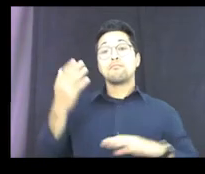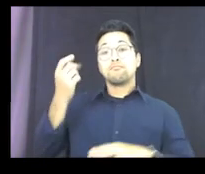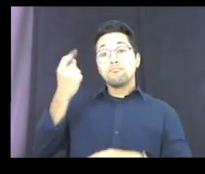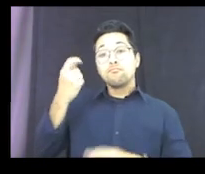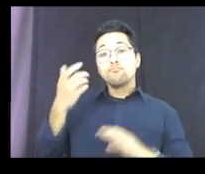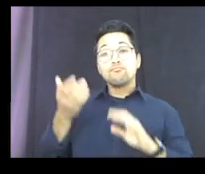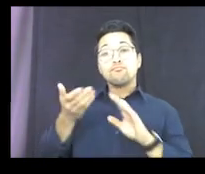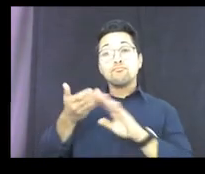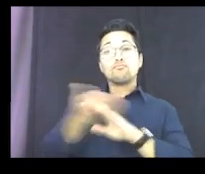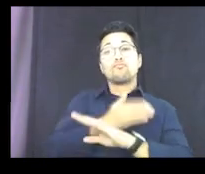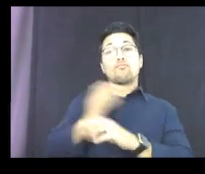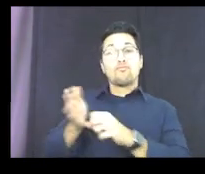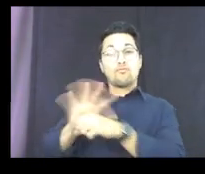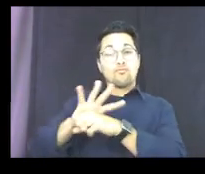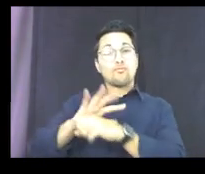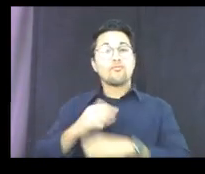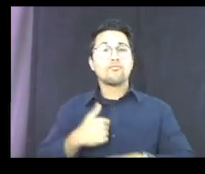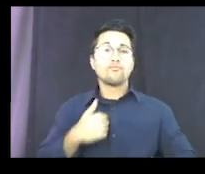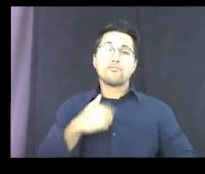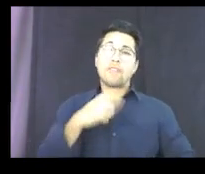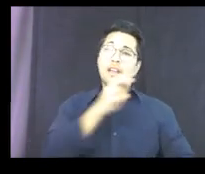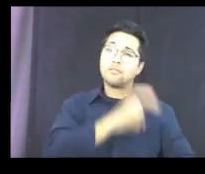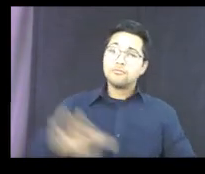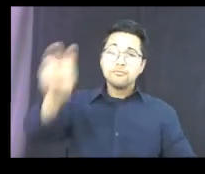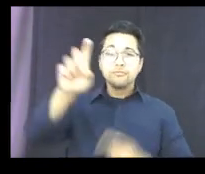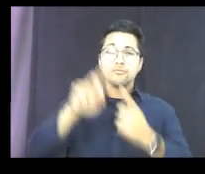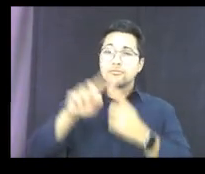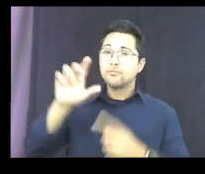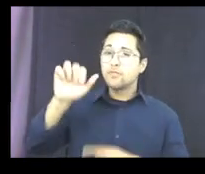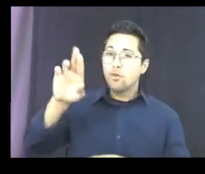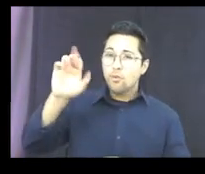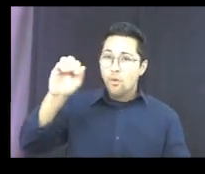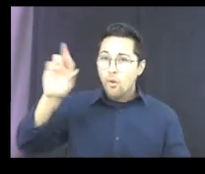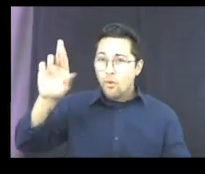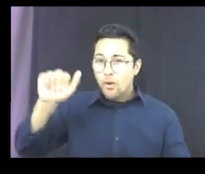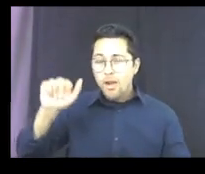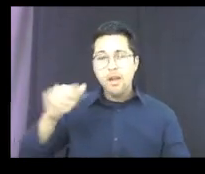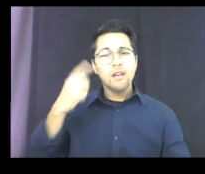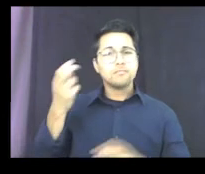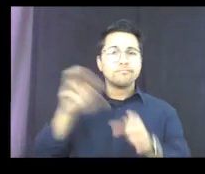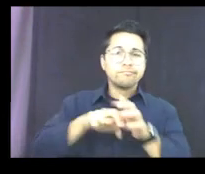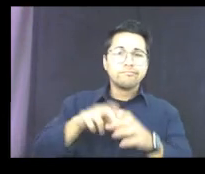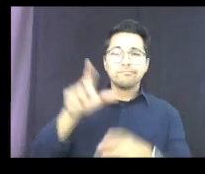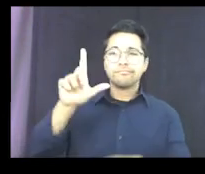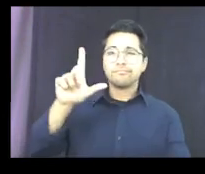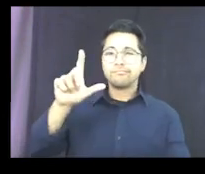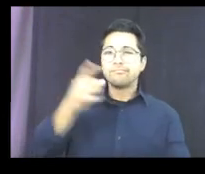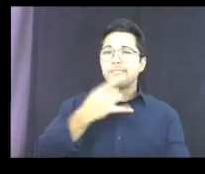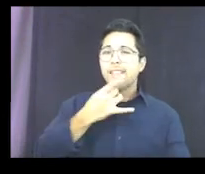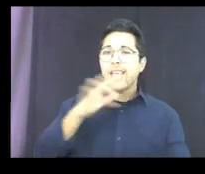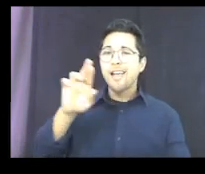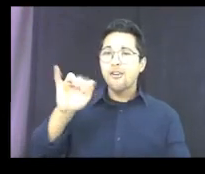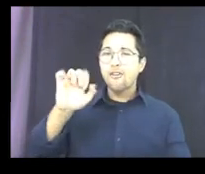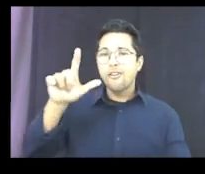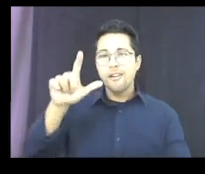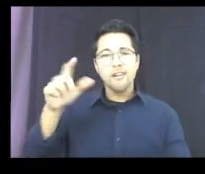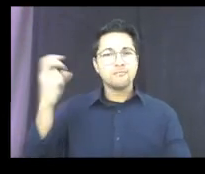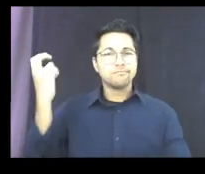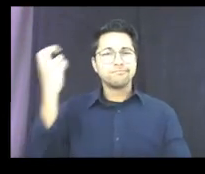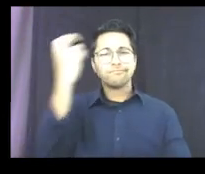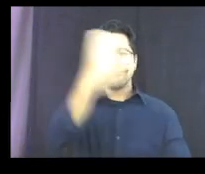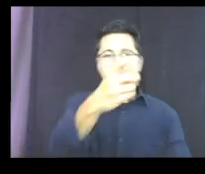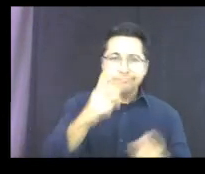COVID, I would travel to Aurora to hop on the light rail and travel